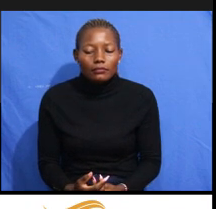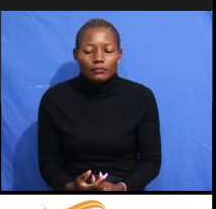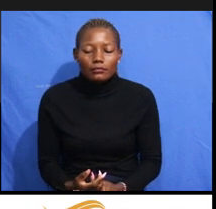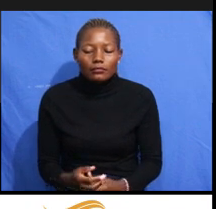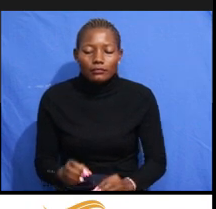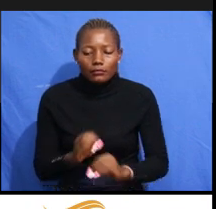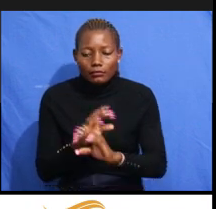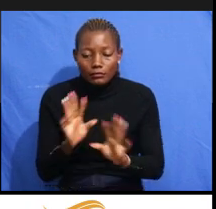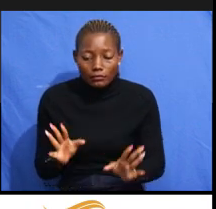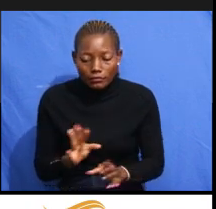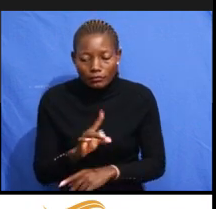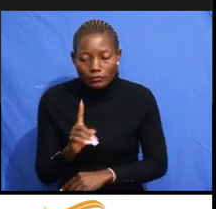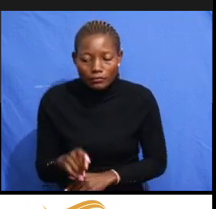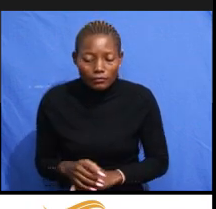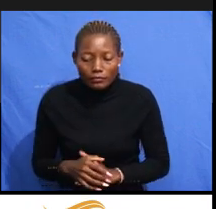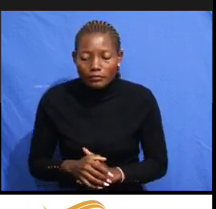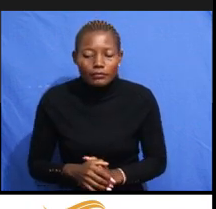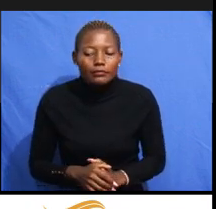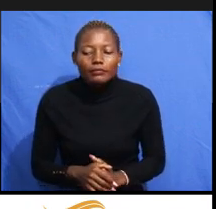to ask. Yeah.